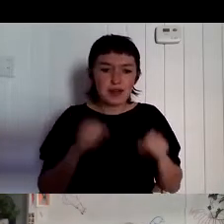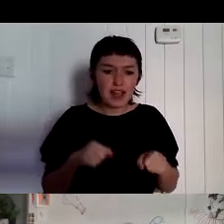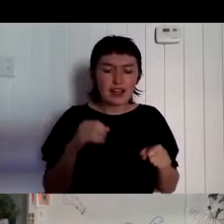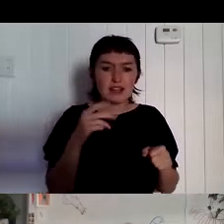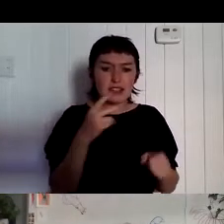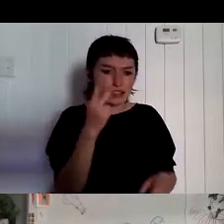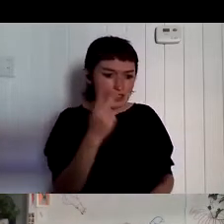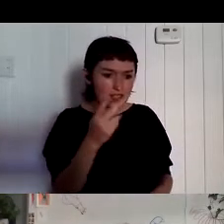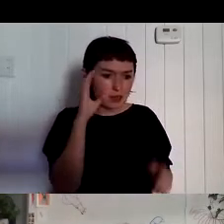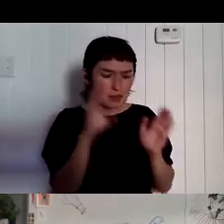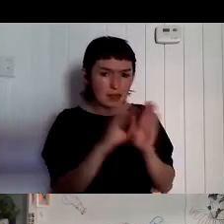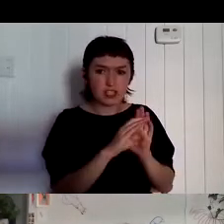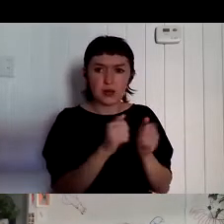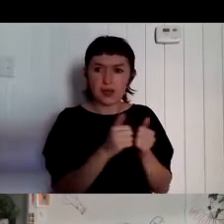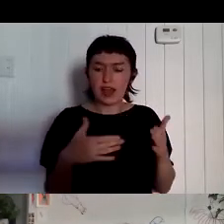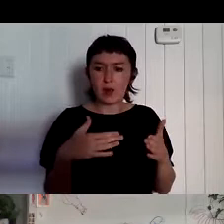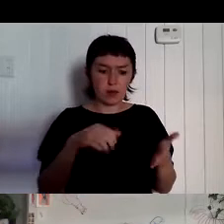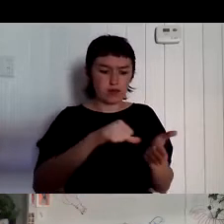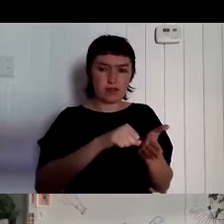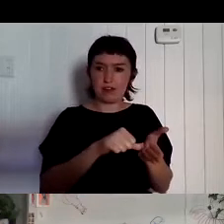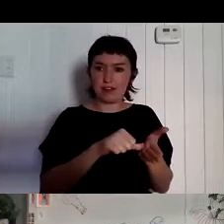myself. So this is